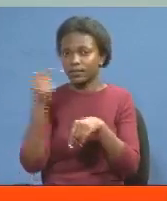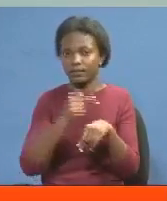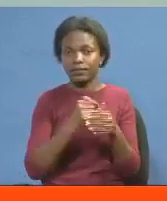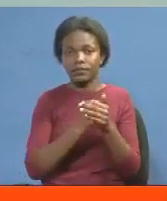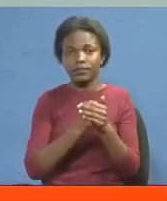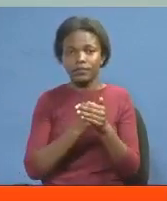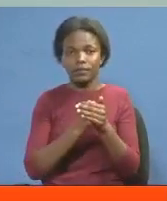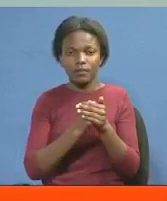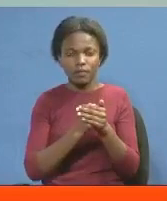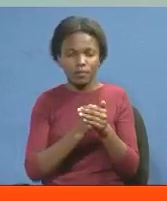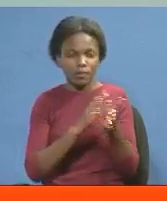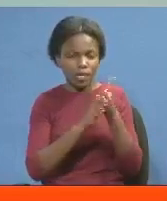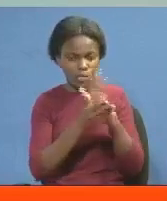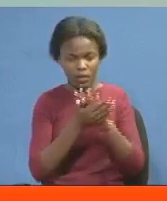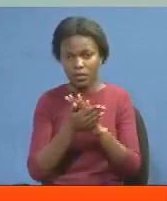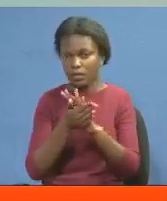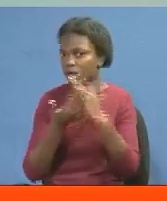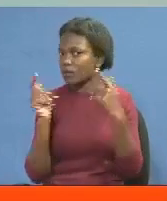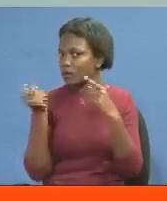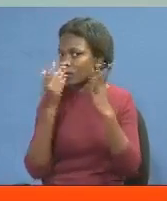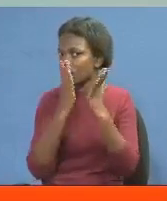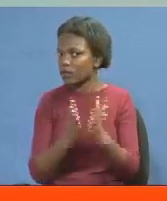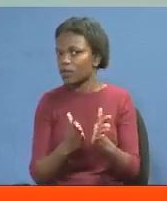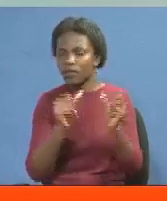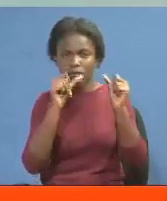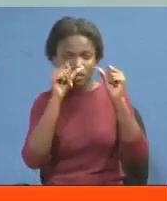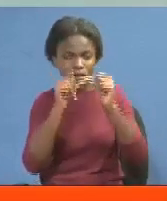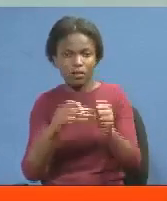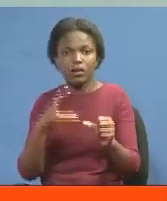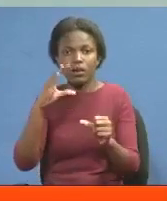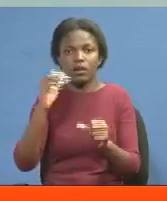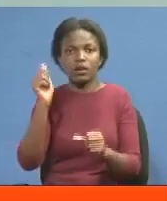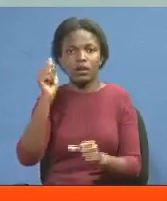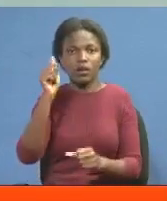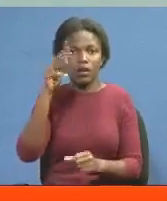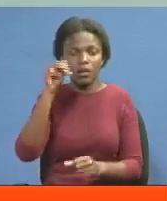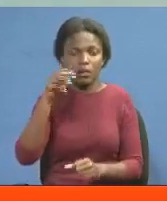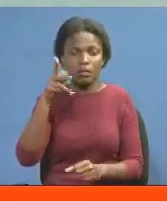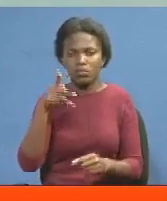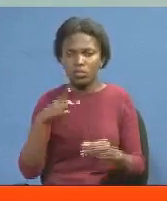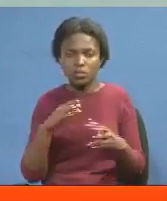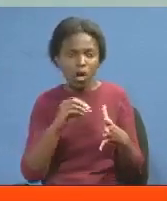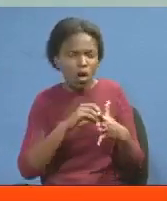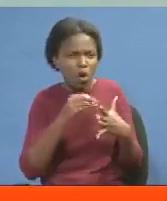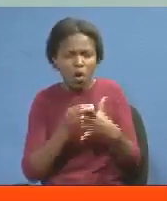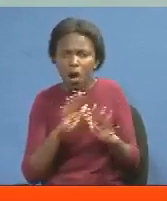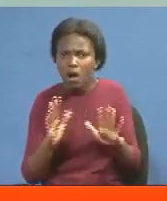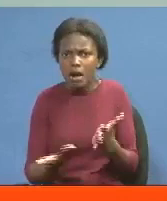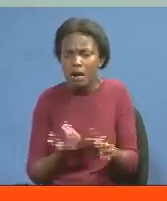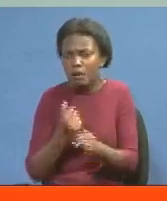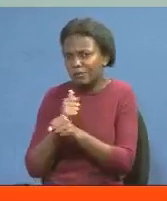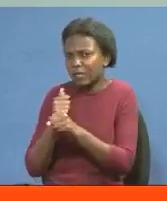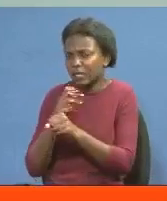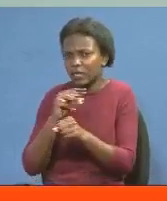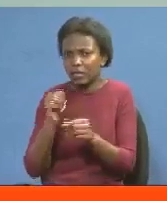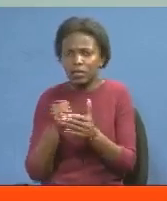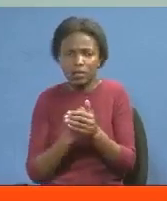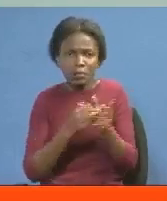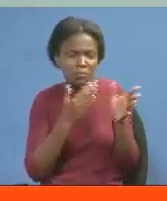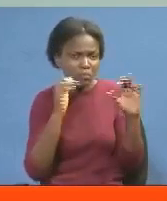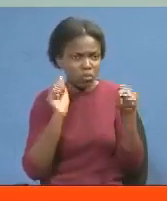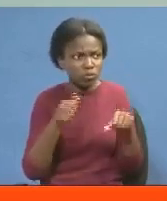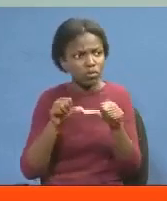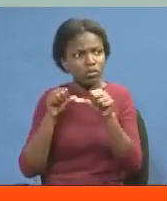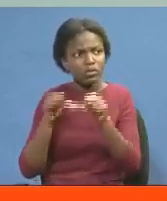When they become citizens of this particular country, do they remain in camps, or how do we assimilate them to make sure that they actually can stay?